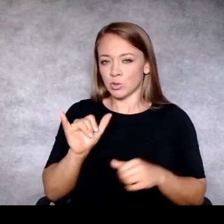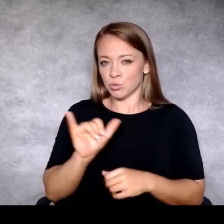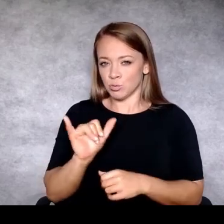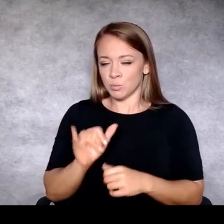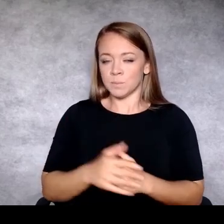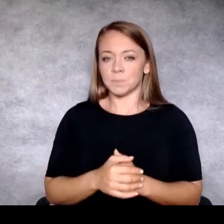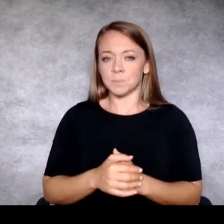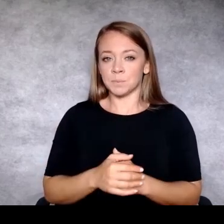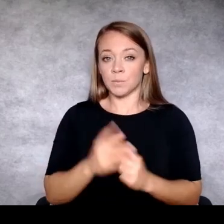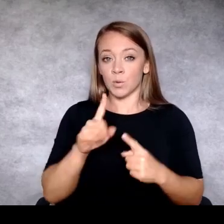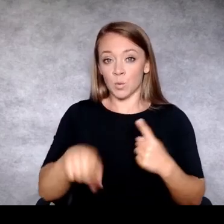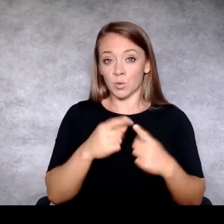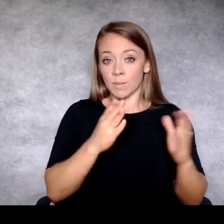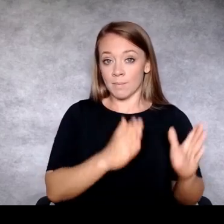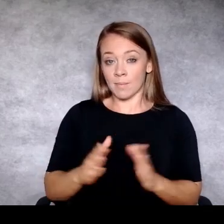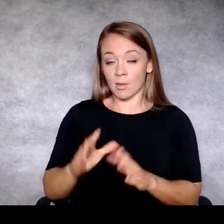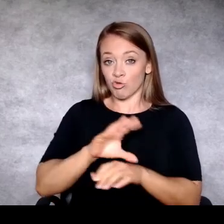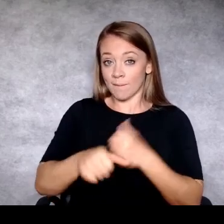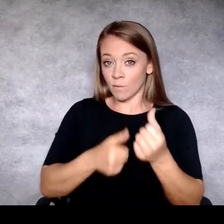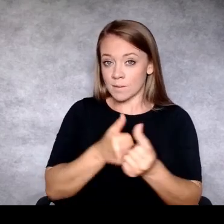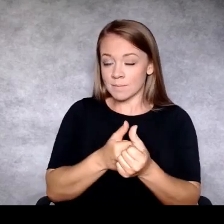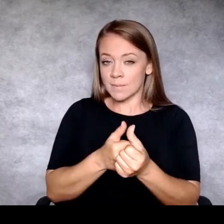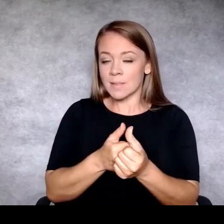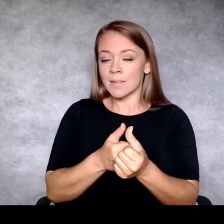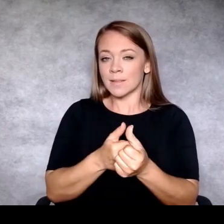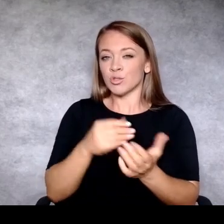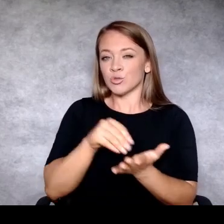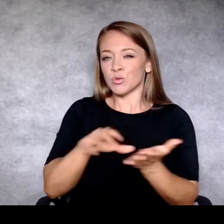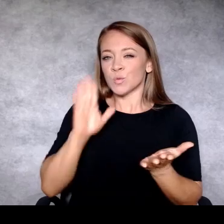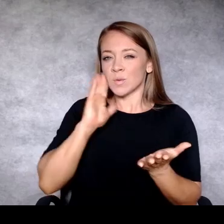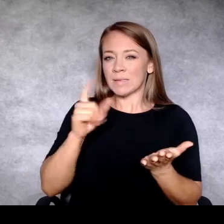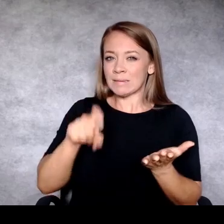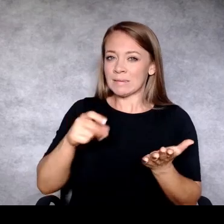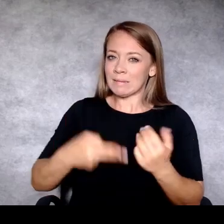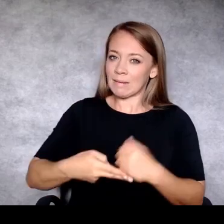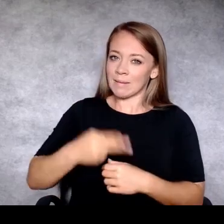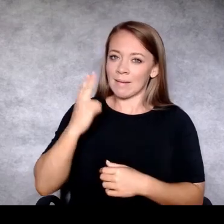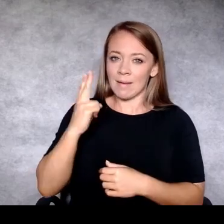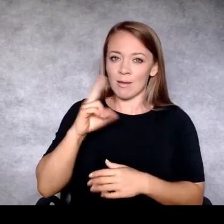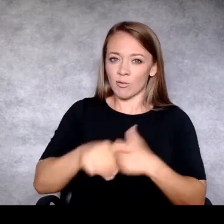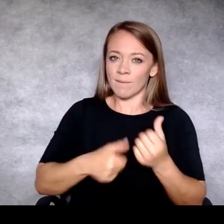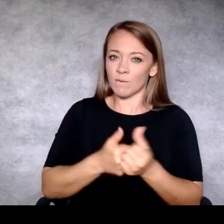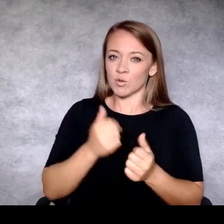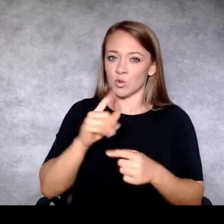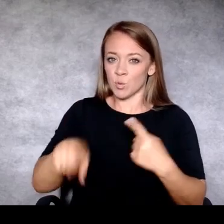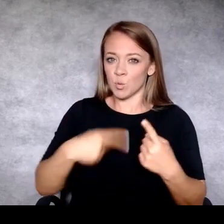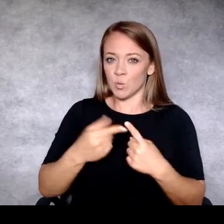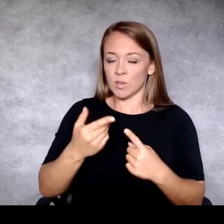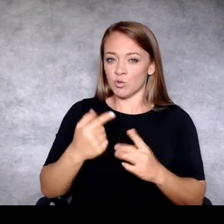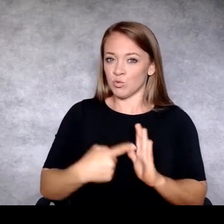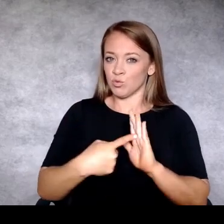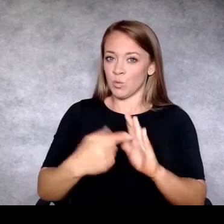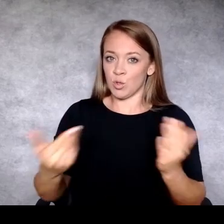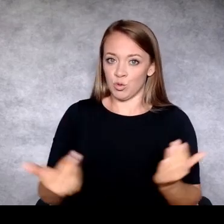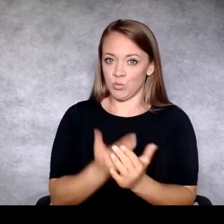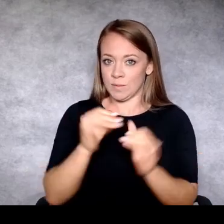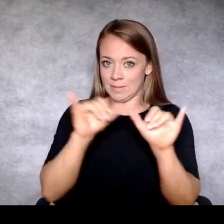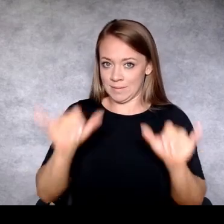planning reinforcement, keep in mind that students will need a high rate of reinforcement when first introducing any new